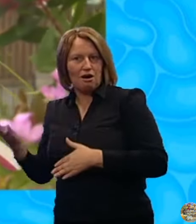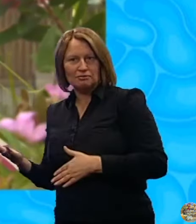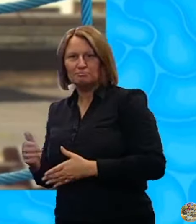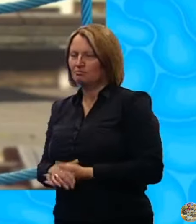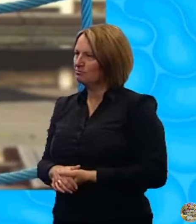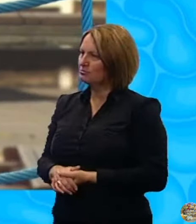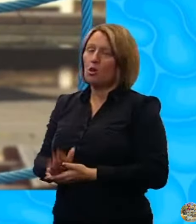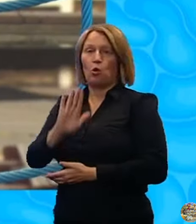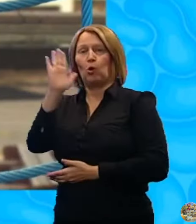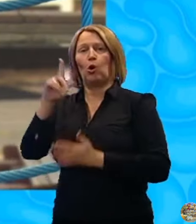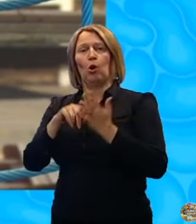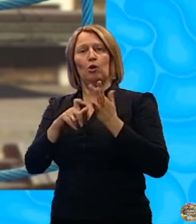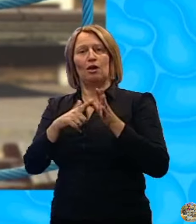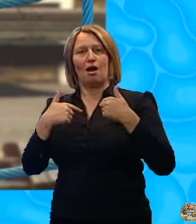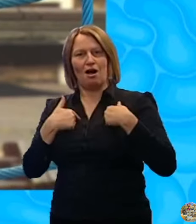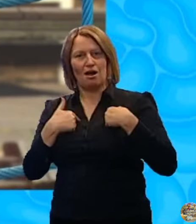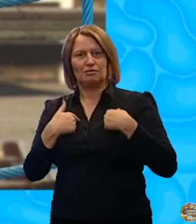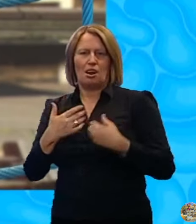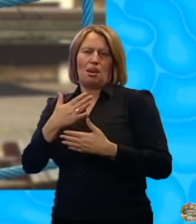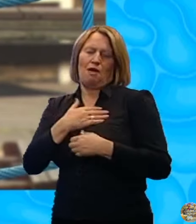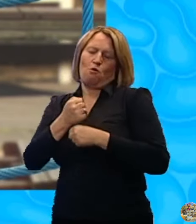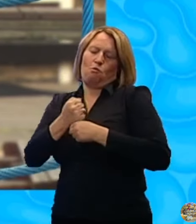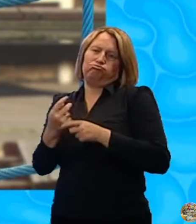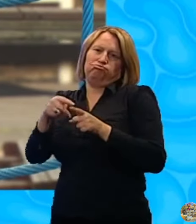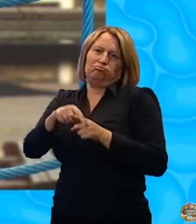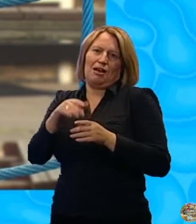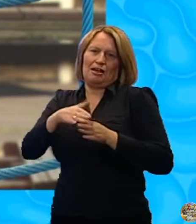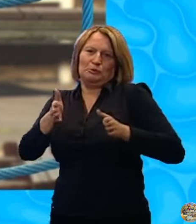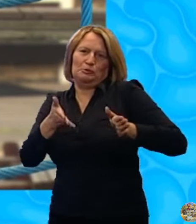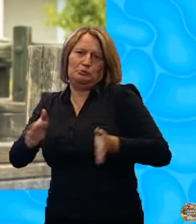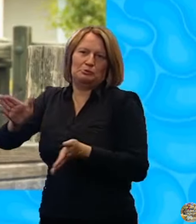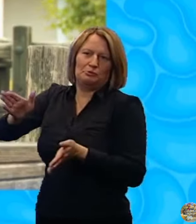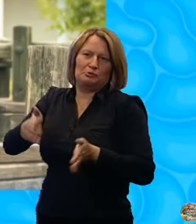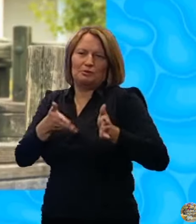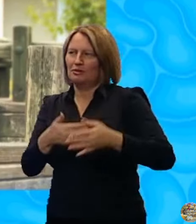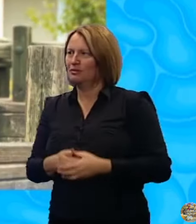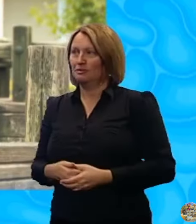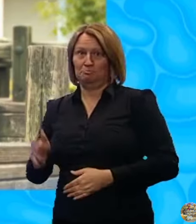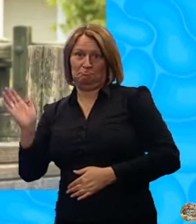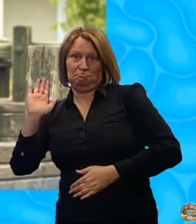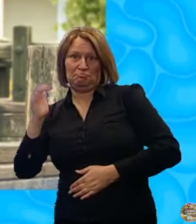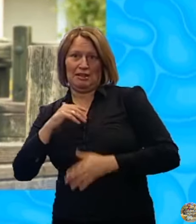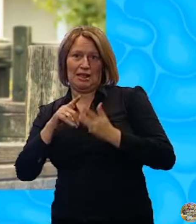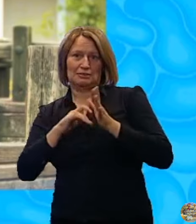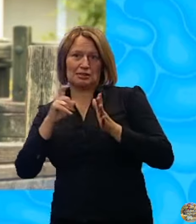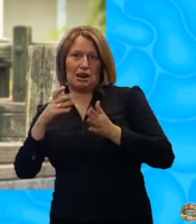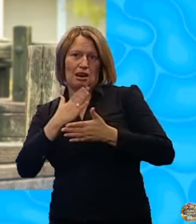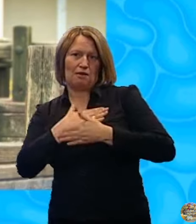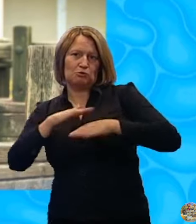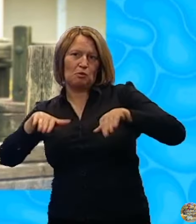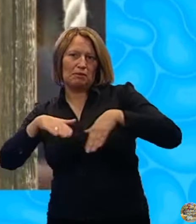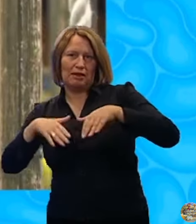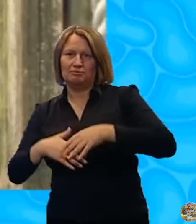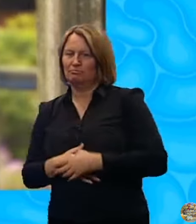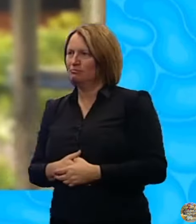are... Hello, my name is Vichia and I like horse riding and ice skating. Hello, my name is Isaac and I love